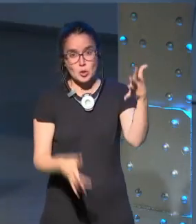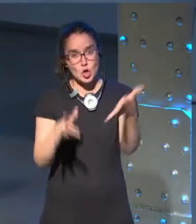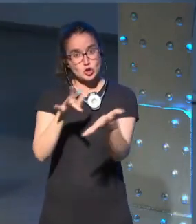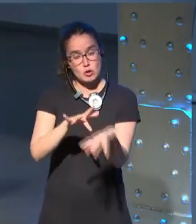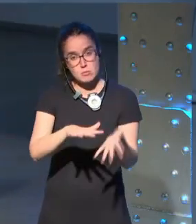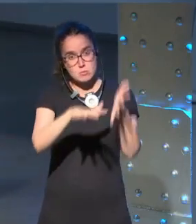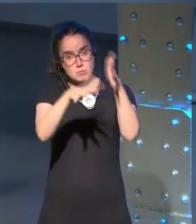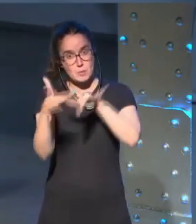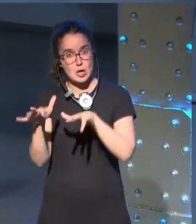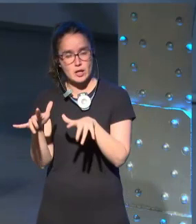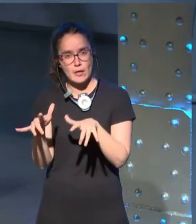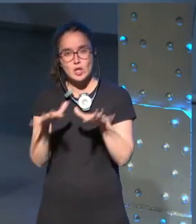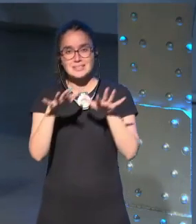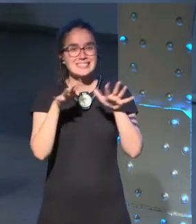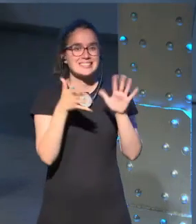rewriting.